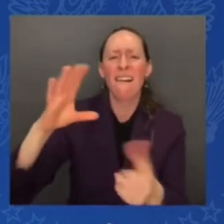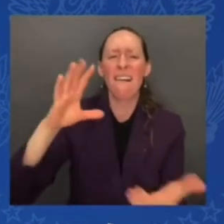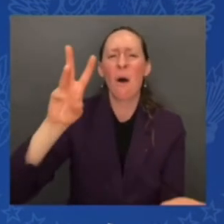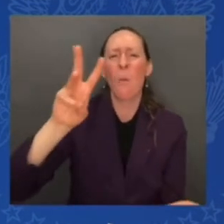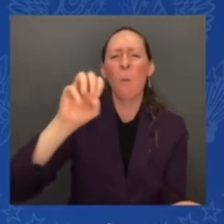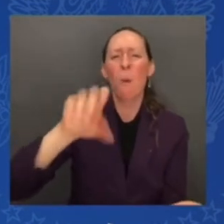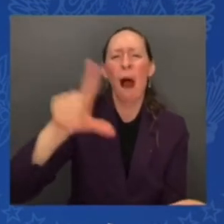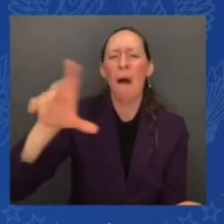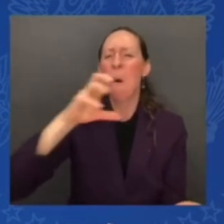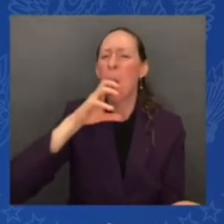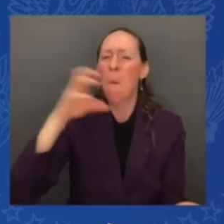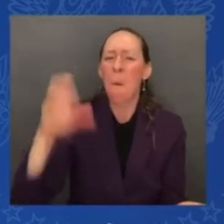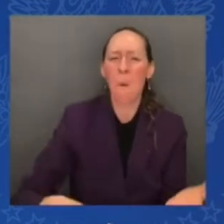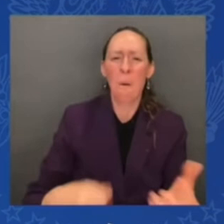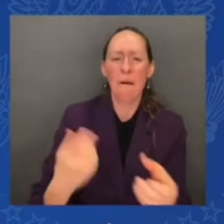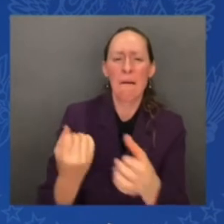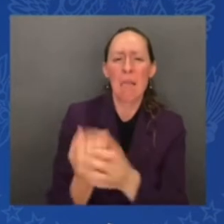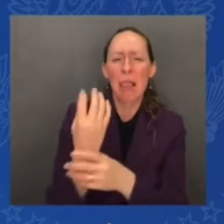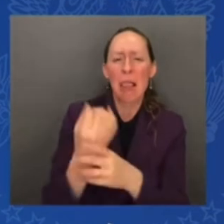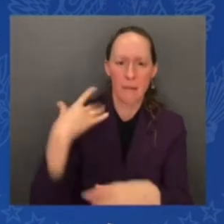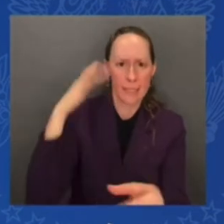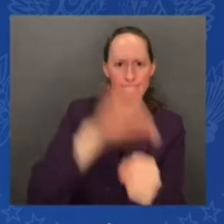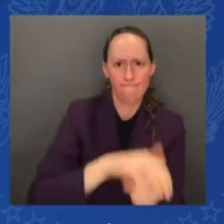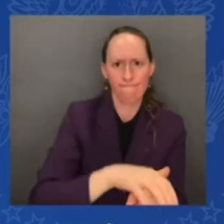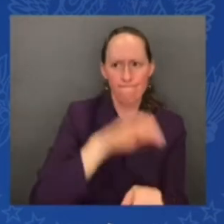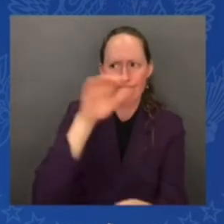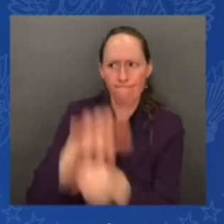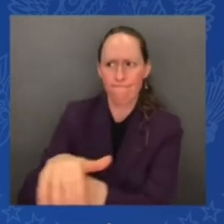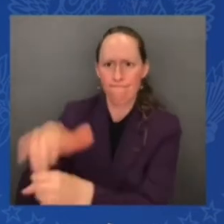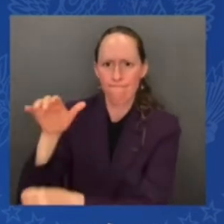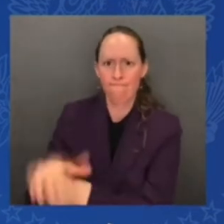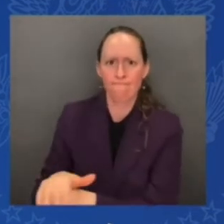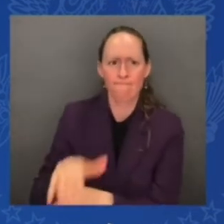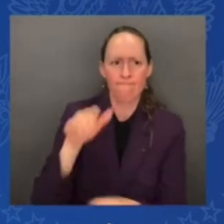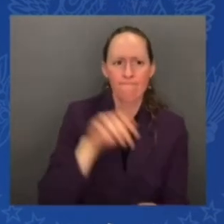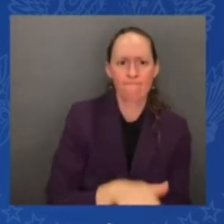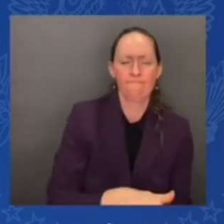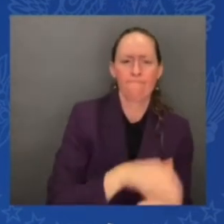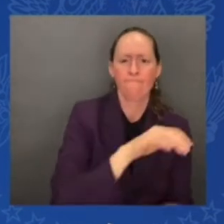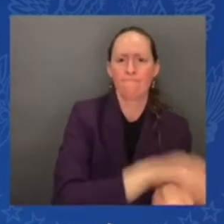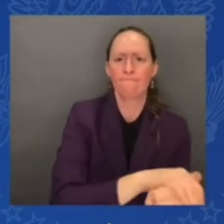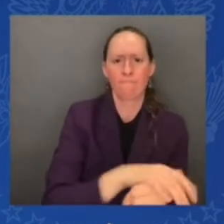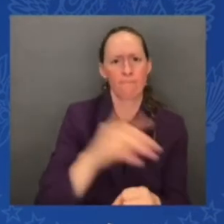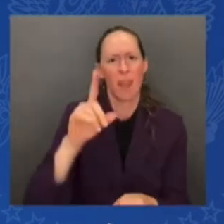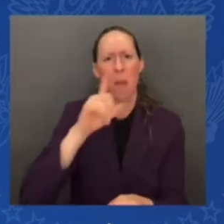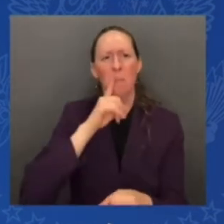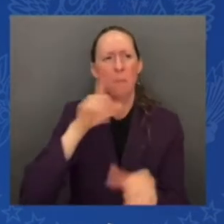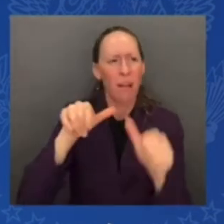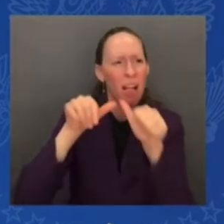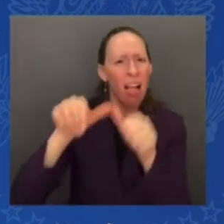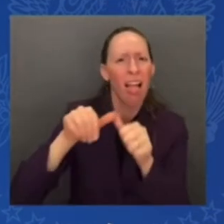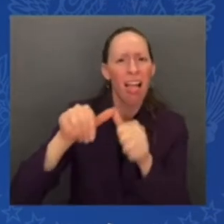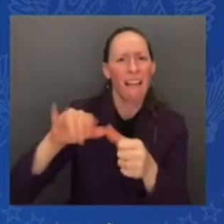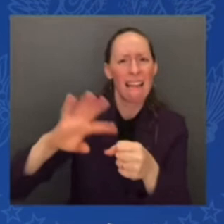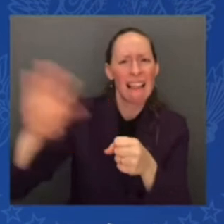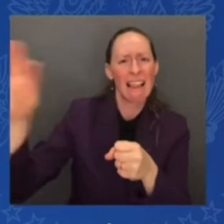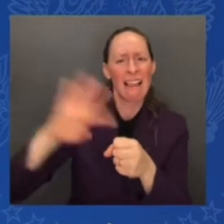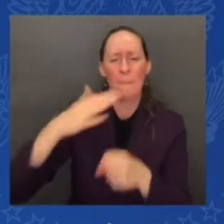coming east, coming west, and putting New Mexico on a path for a cleaner, cheaper electric transmission future as well, this